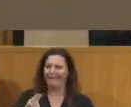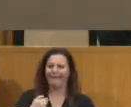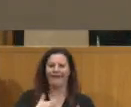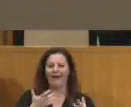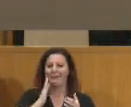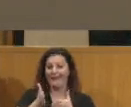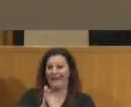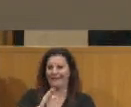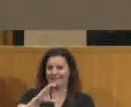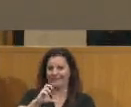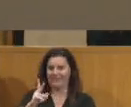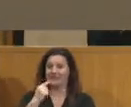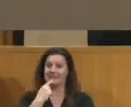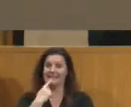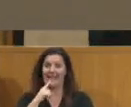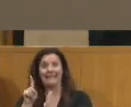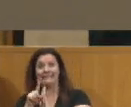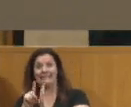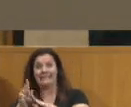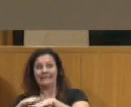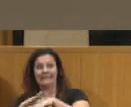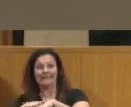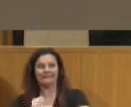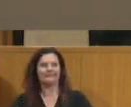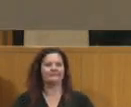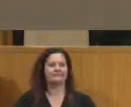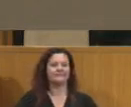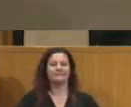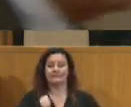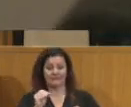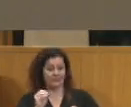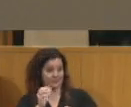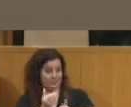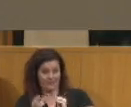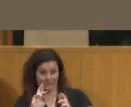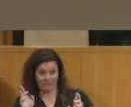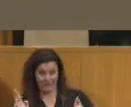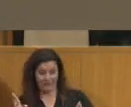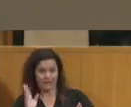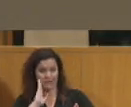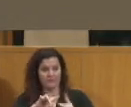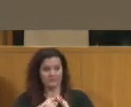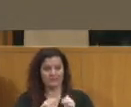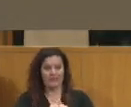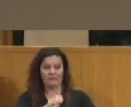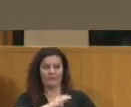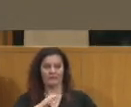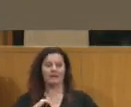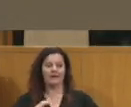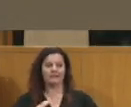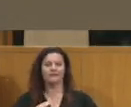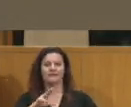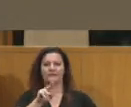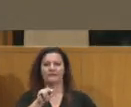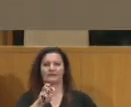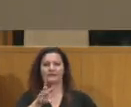Welcome. you.